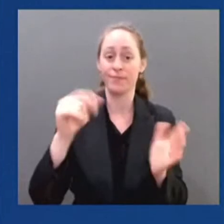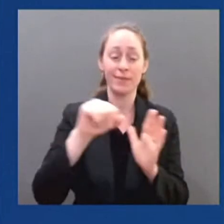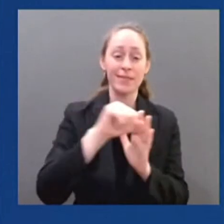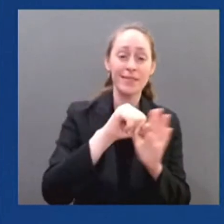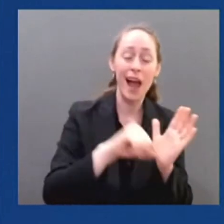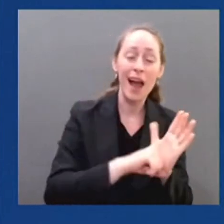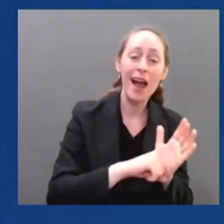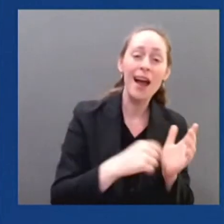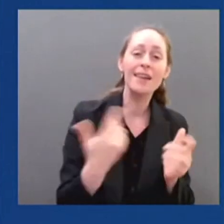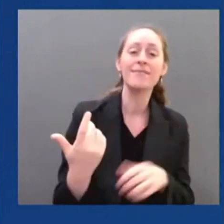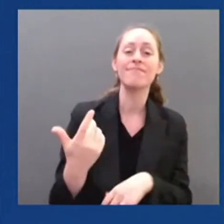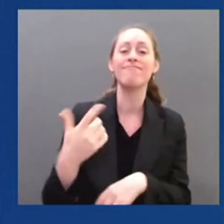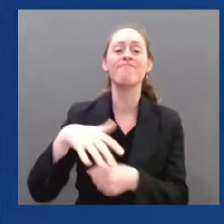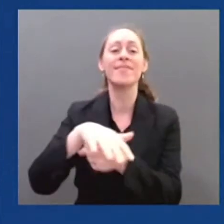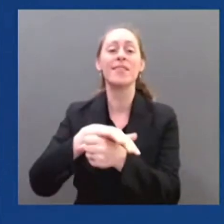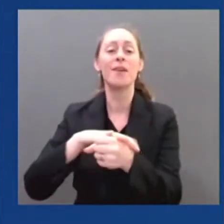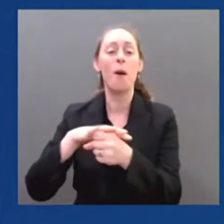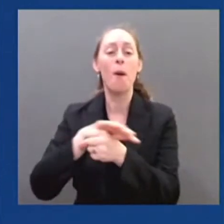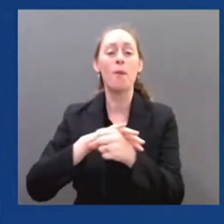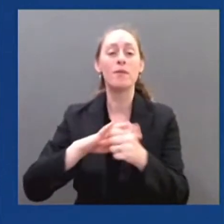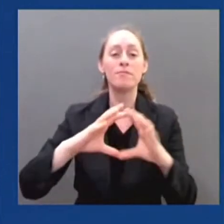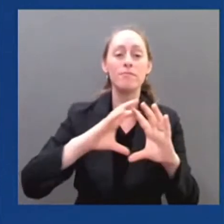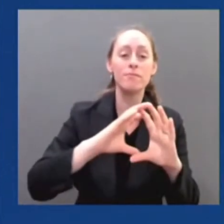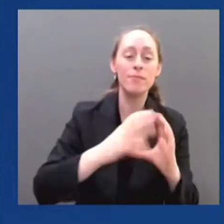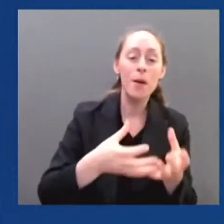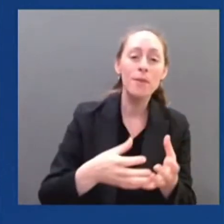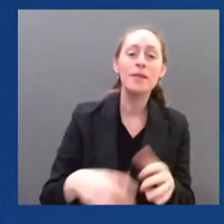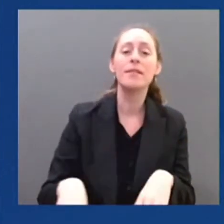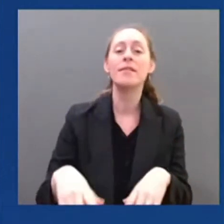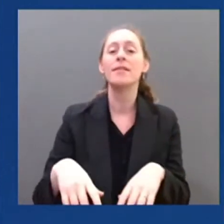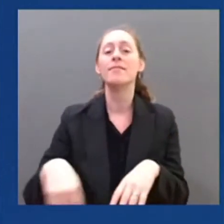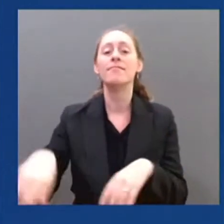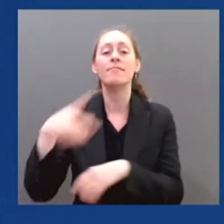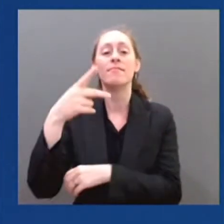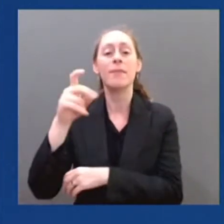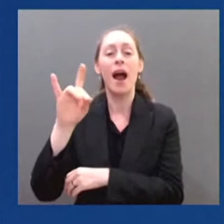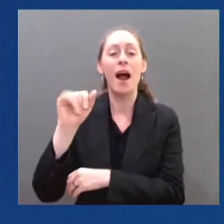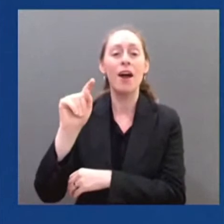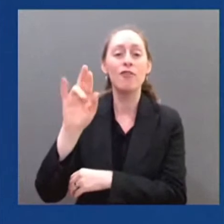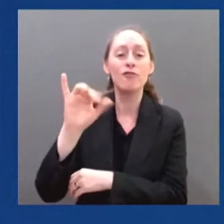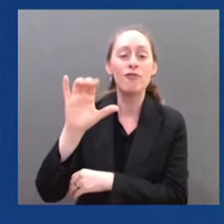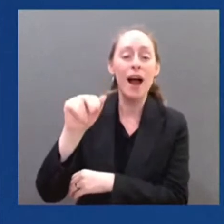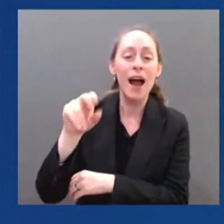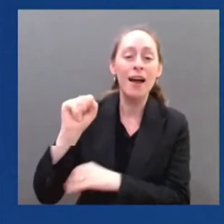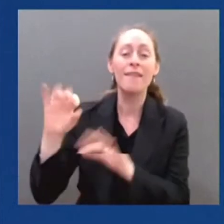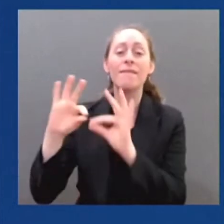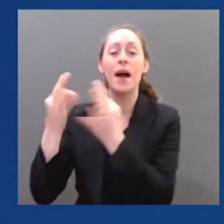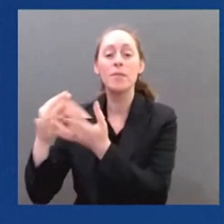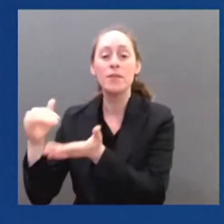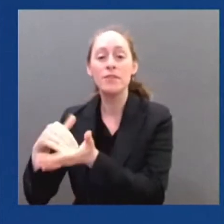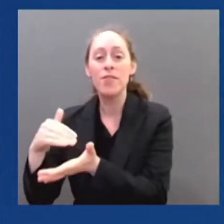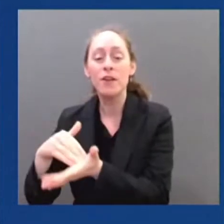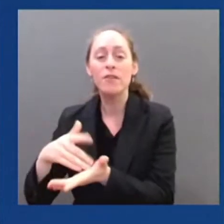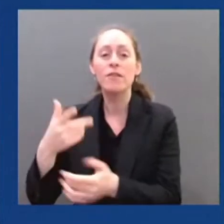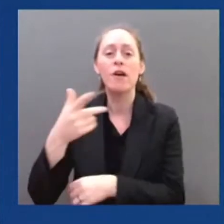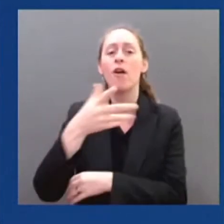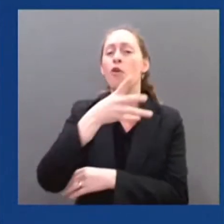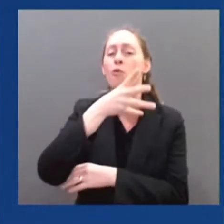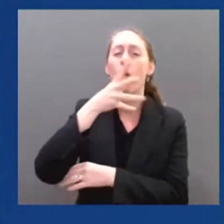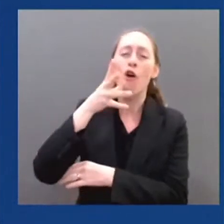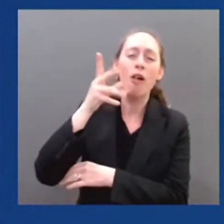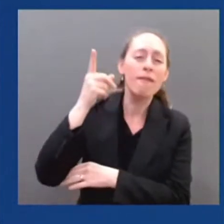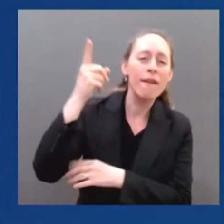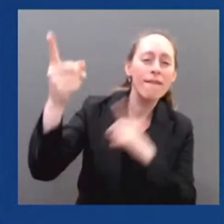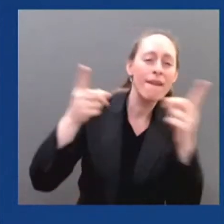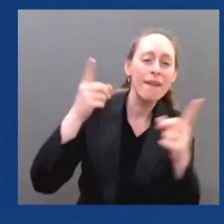family physicians, rural and community health centers, and pharmacies. In fact, our largest federal pharmacy partners,